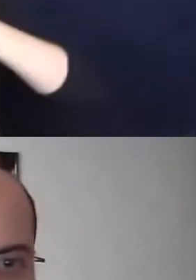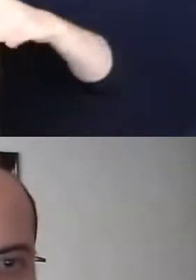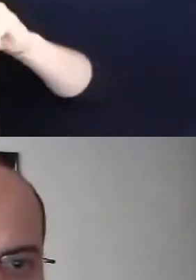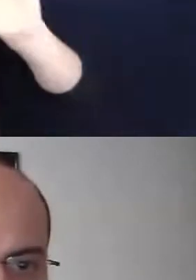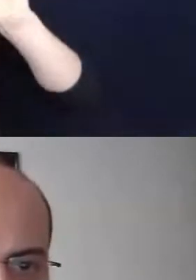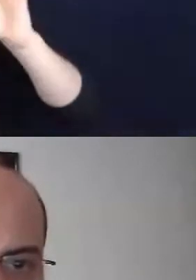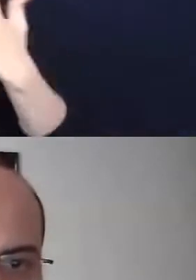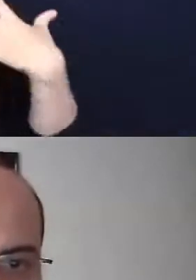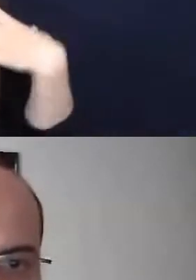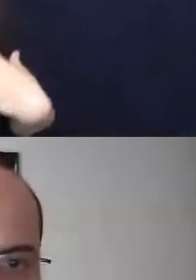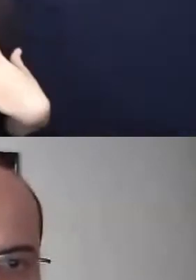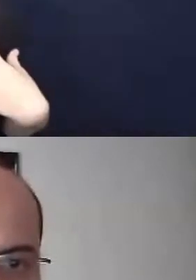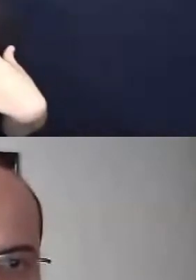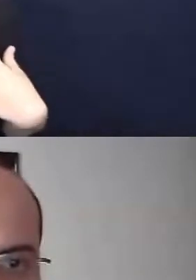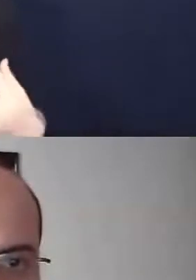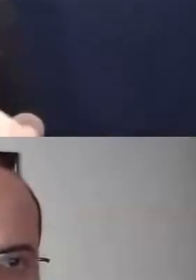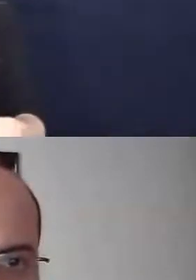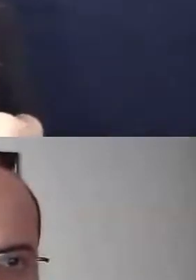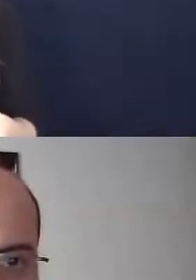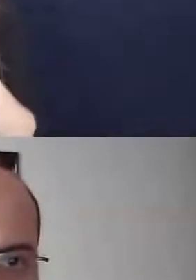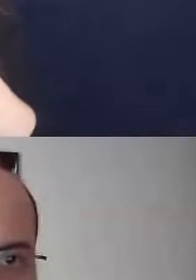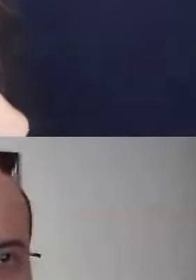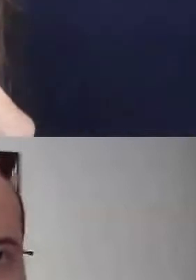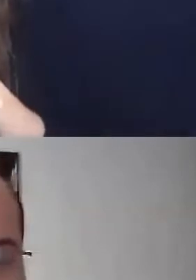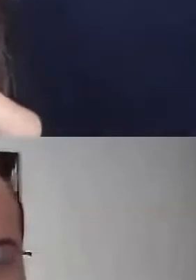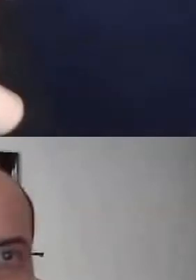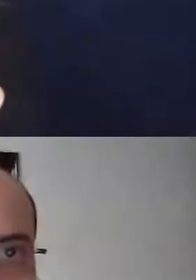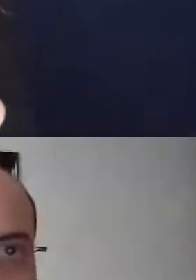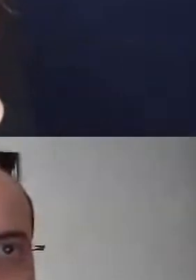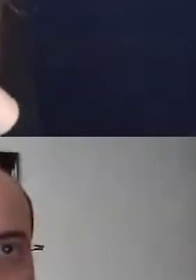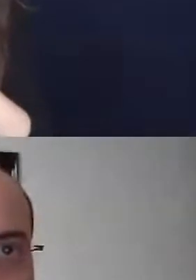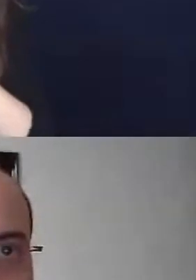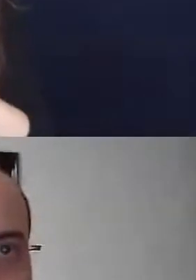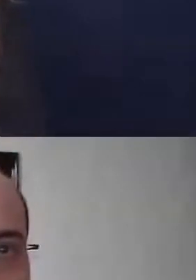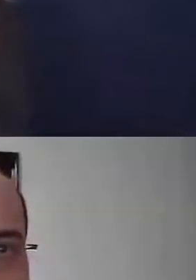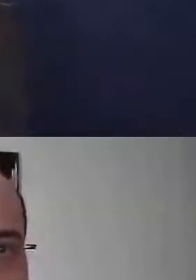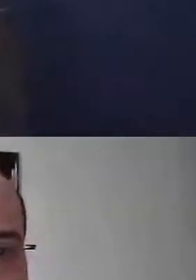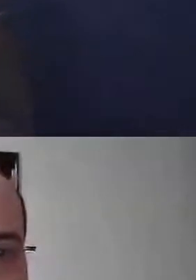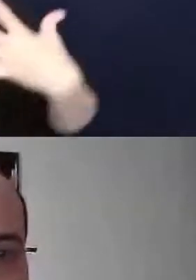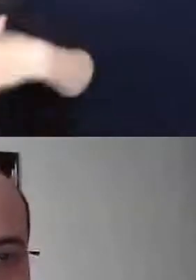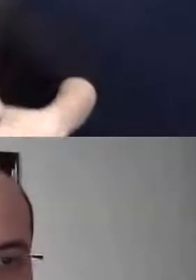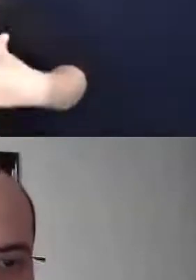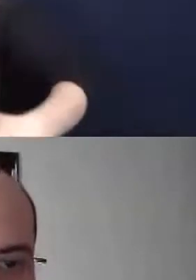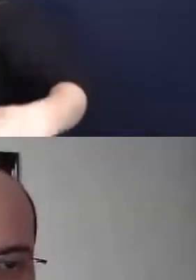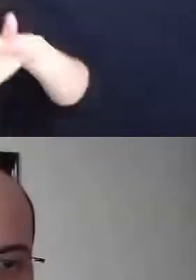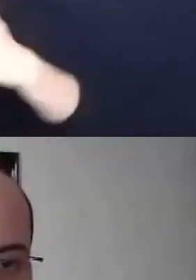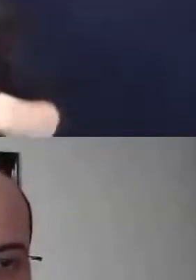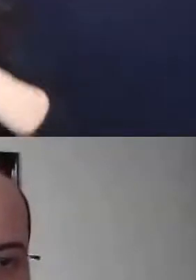project. And I think we will hear a little bit more about it in the wearables presentation later on.